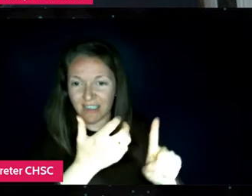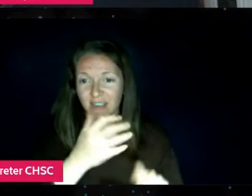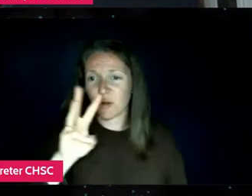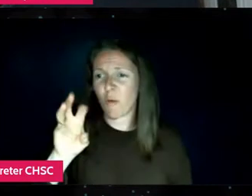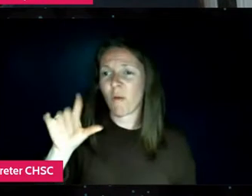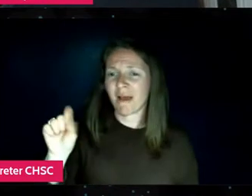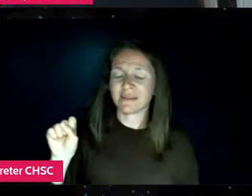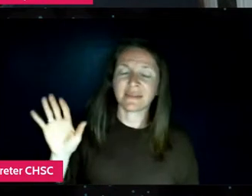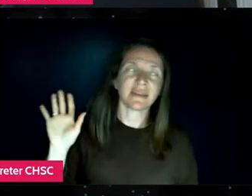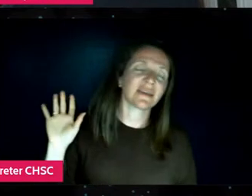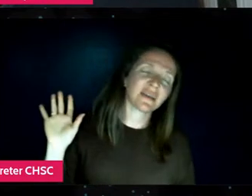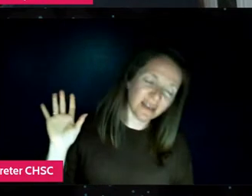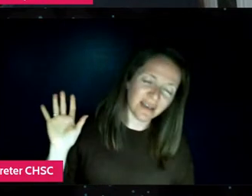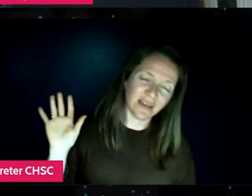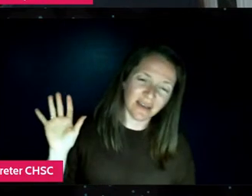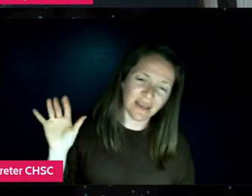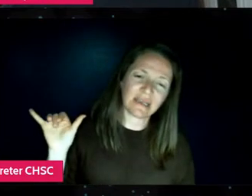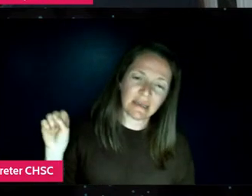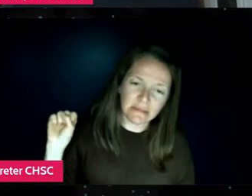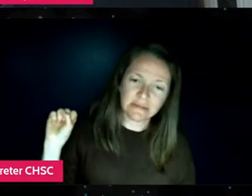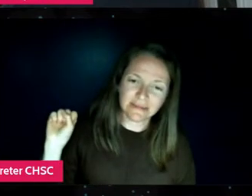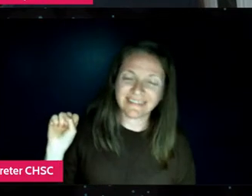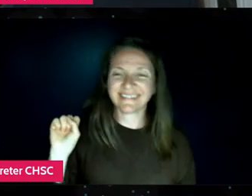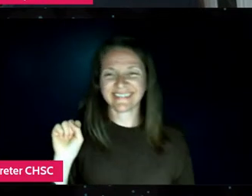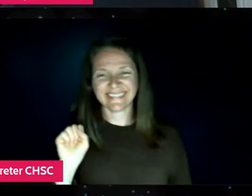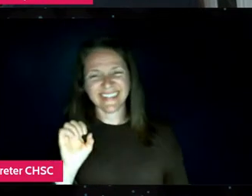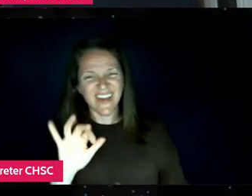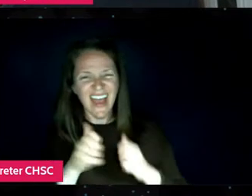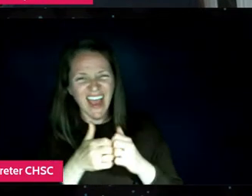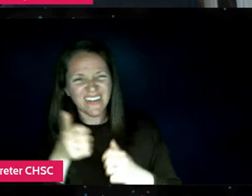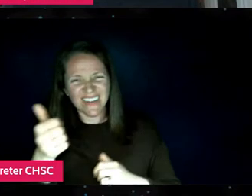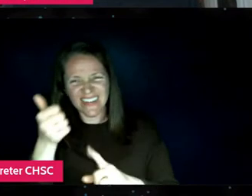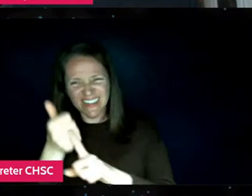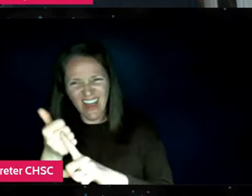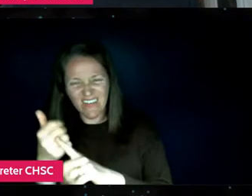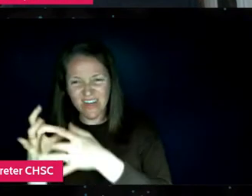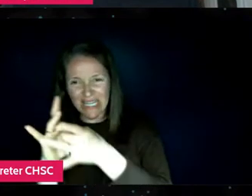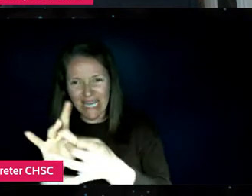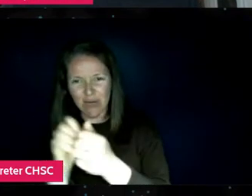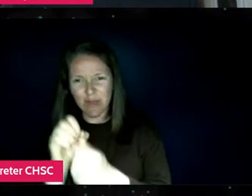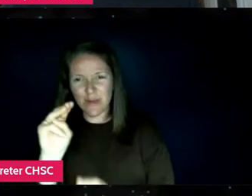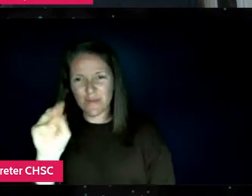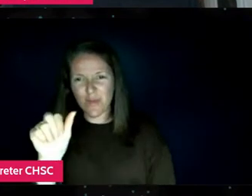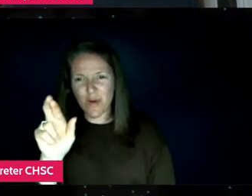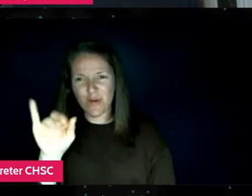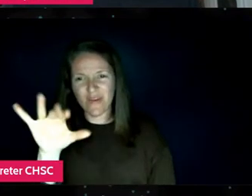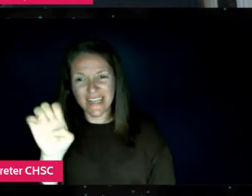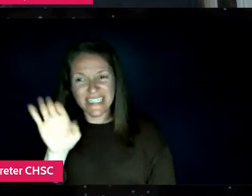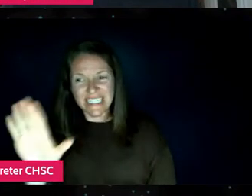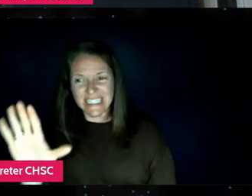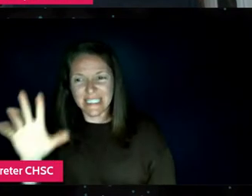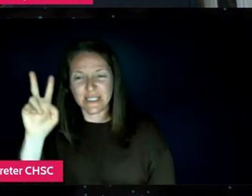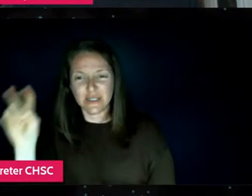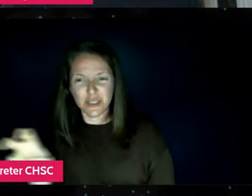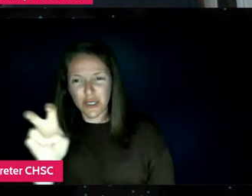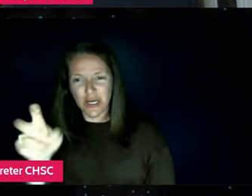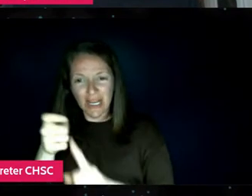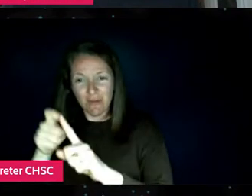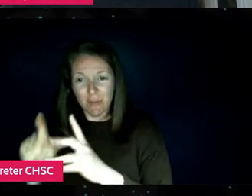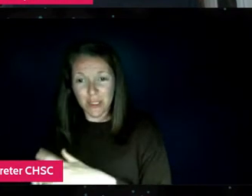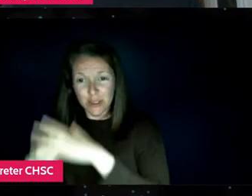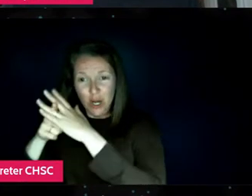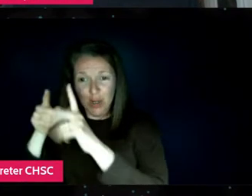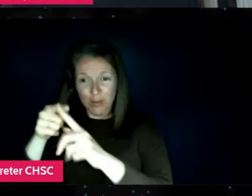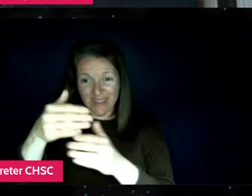reluctantly says yes. So how do you personally relate to Maurice's journey from the beginning to the end of the film?